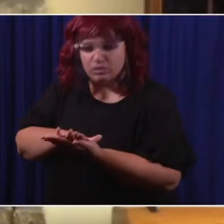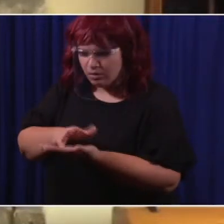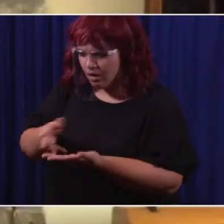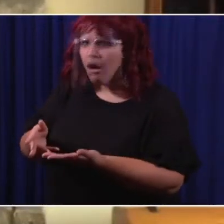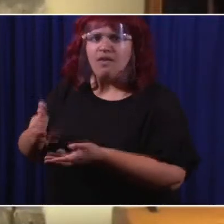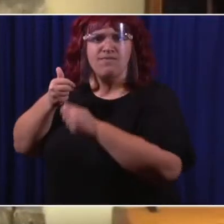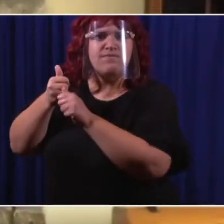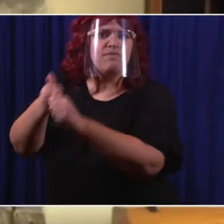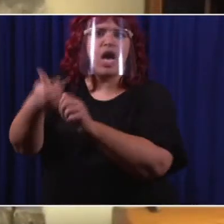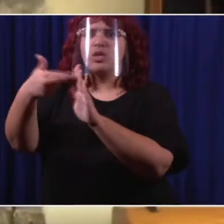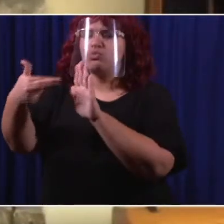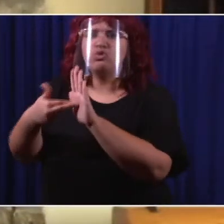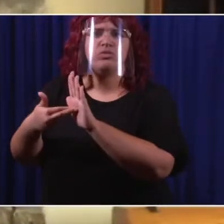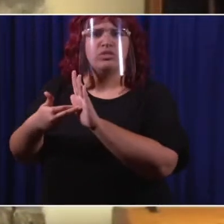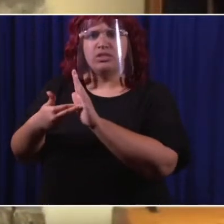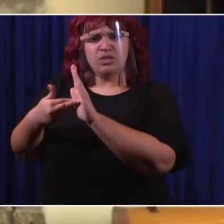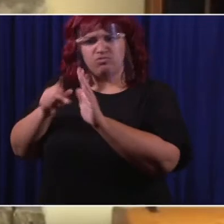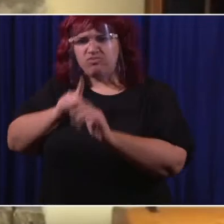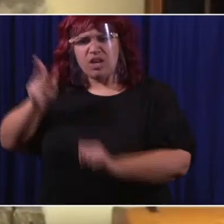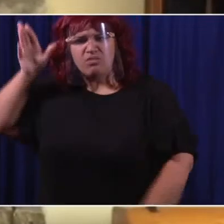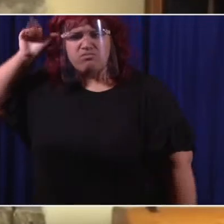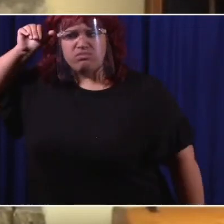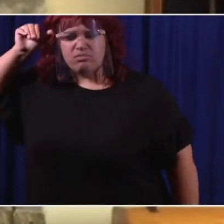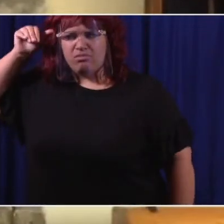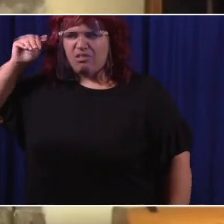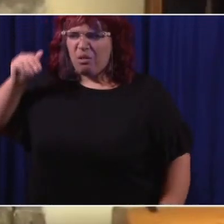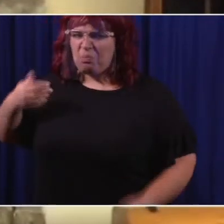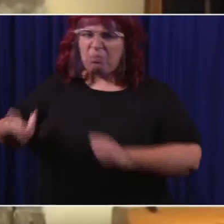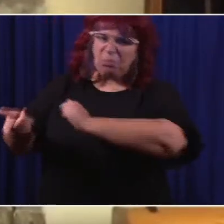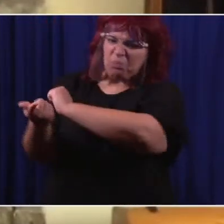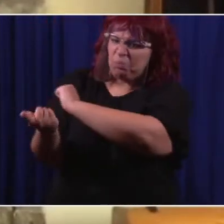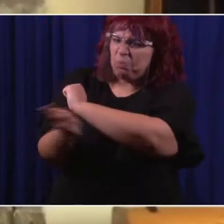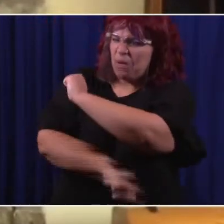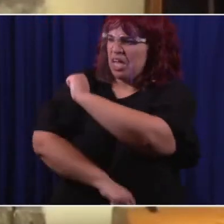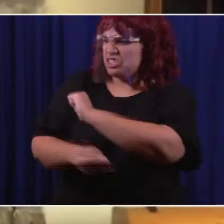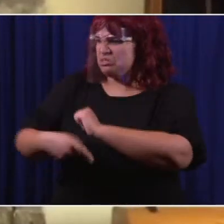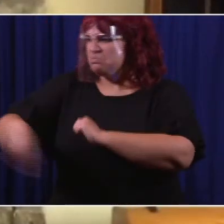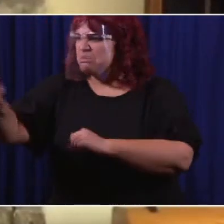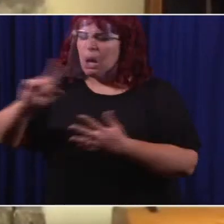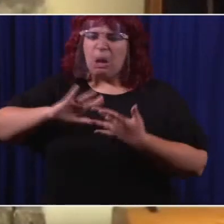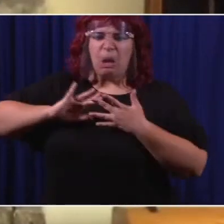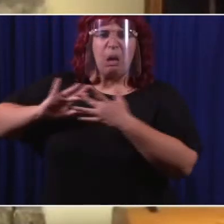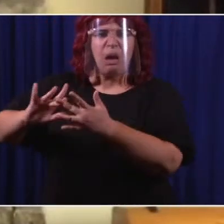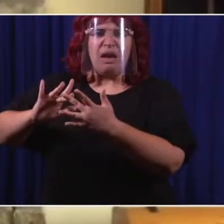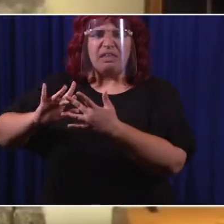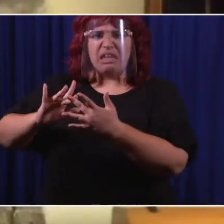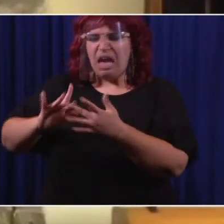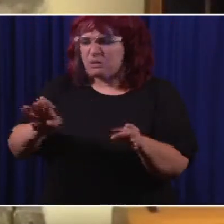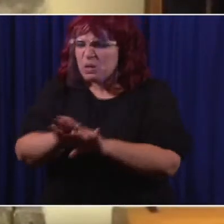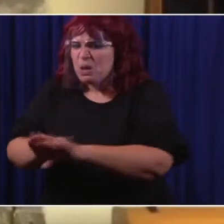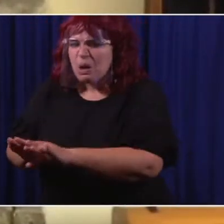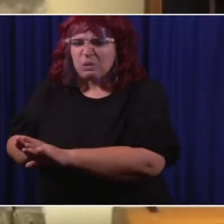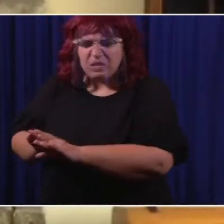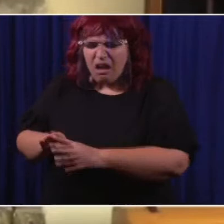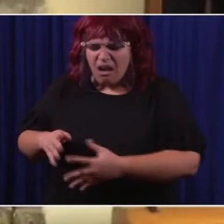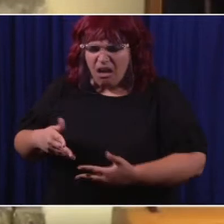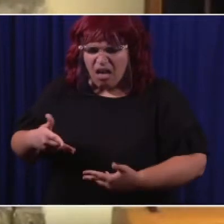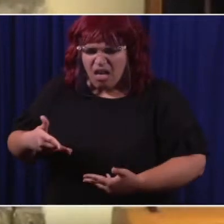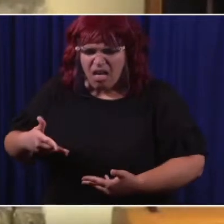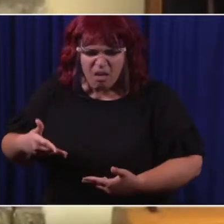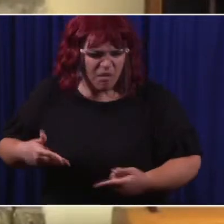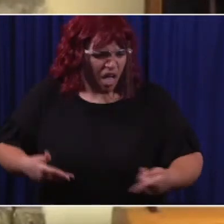not, why should they, the schools, be punished at all if a county goes purple? Why wouldn't they be able to stay open while health departments go after the